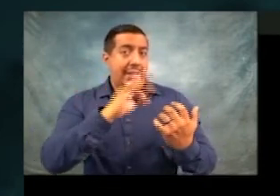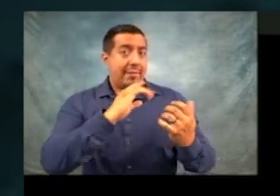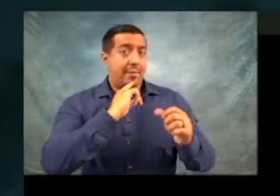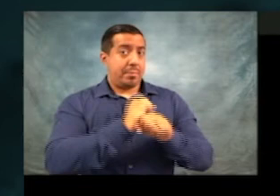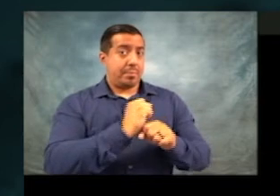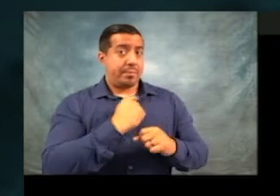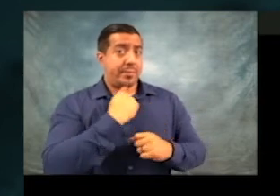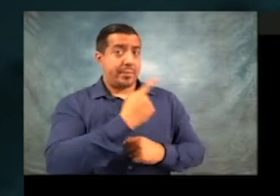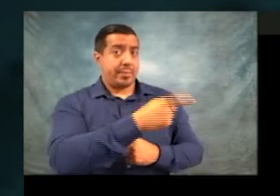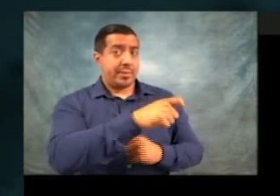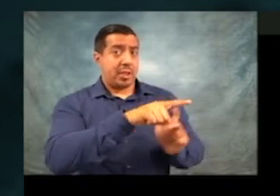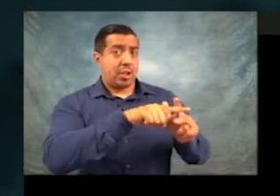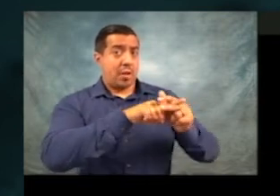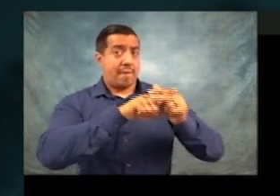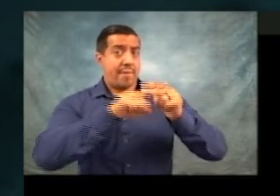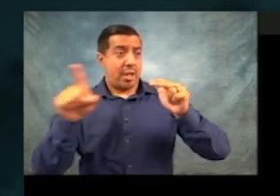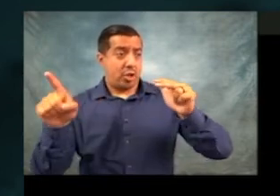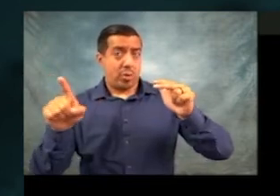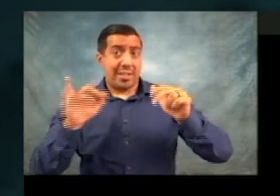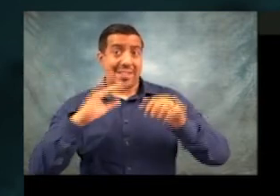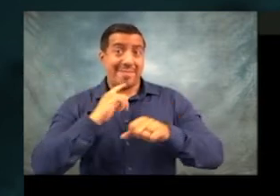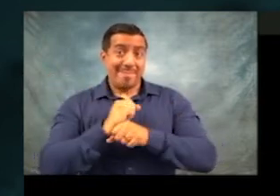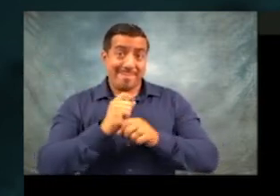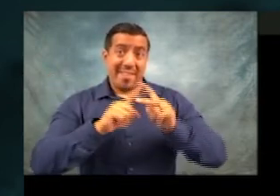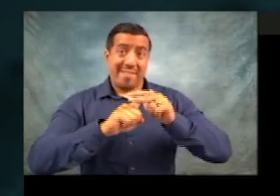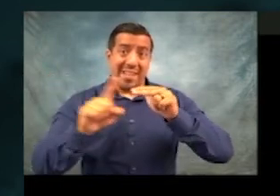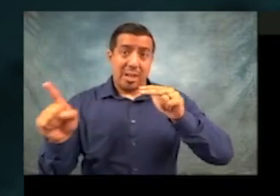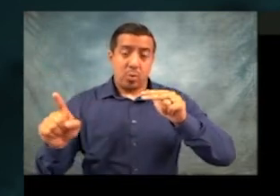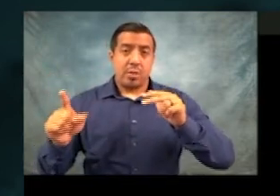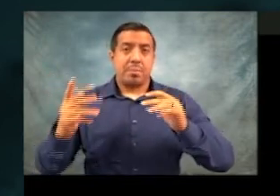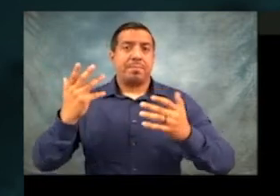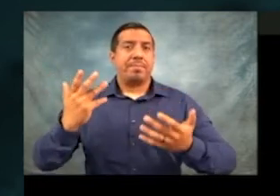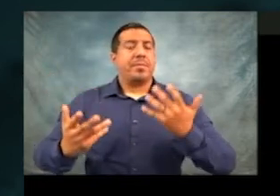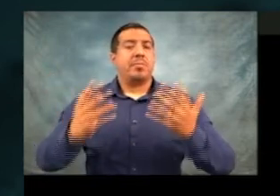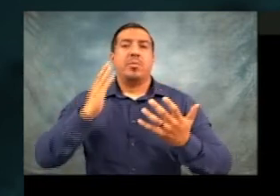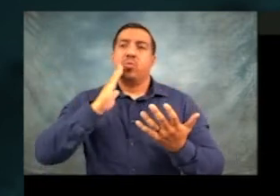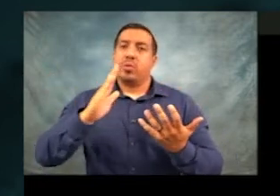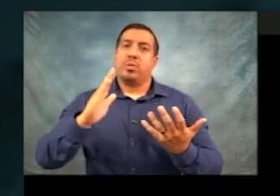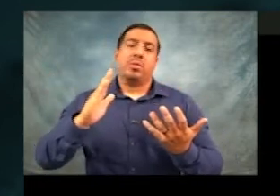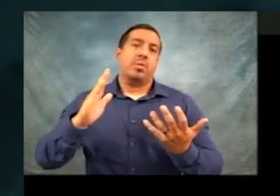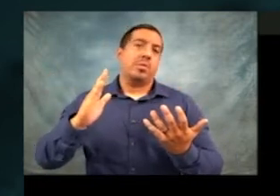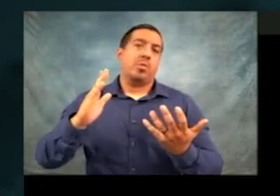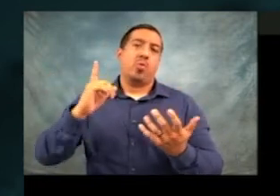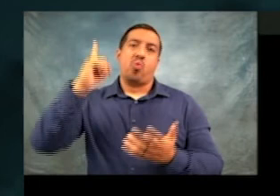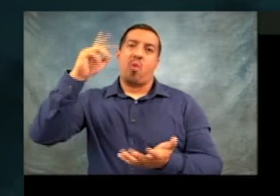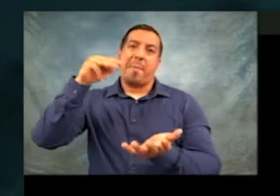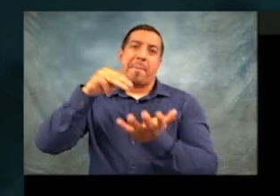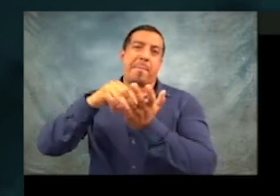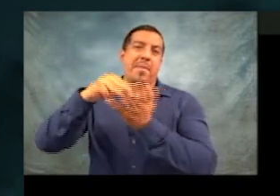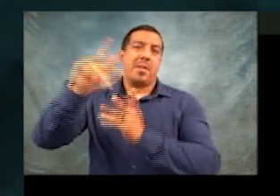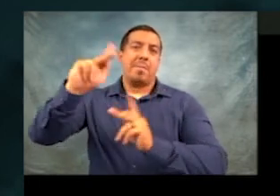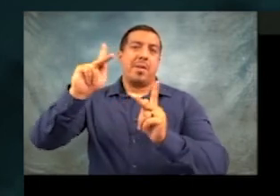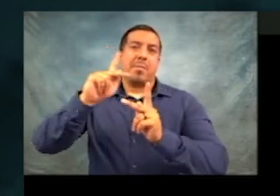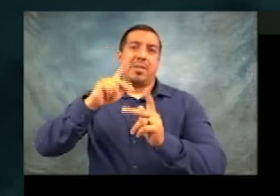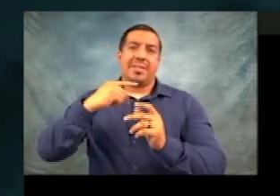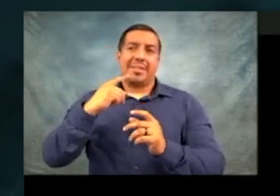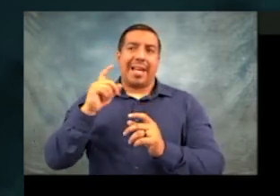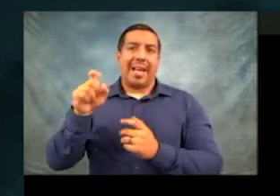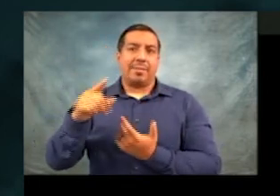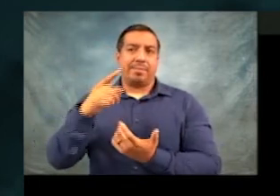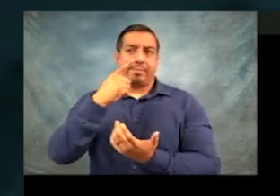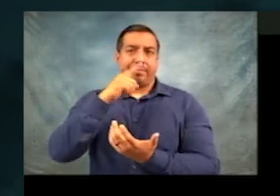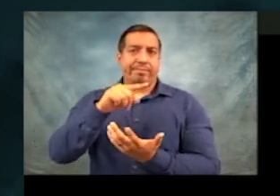evacuation order been executed, it probably would have been about 1 million residents would have been asked to